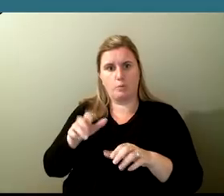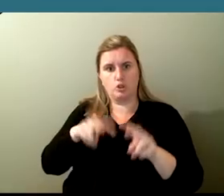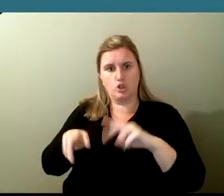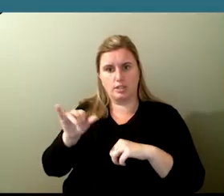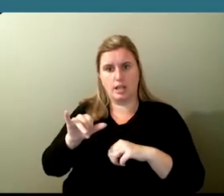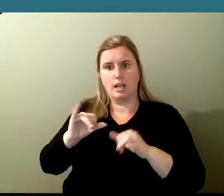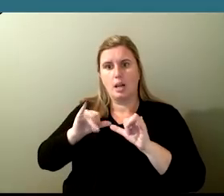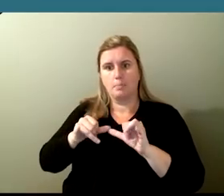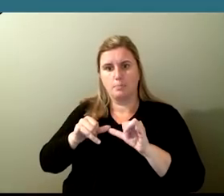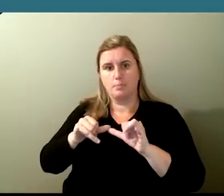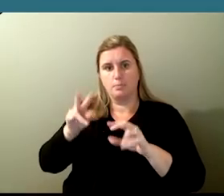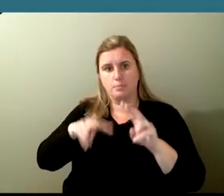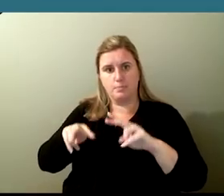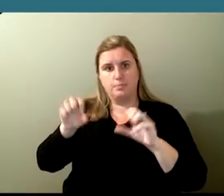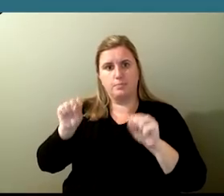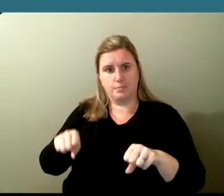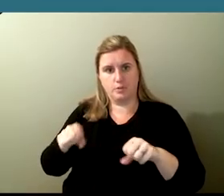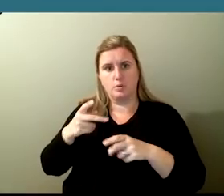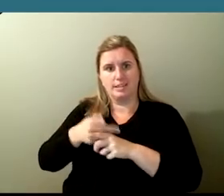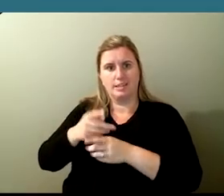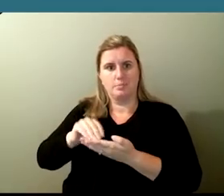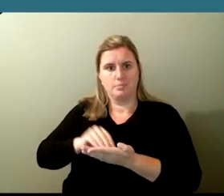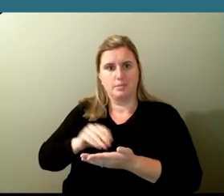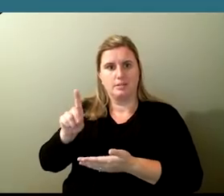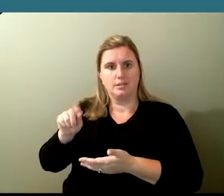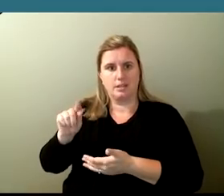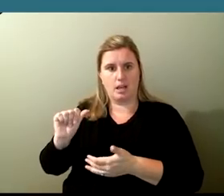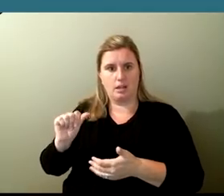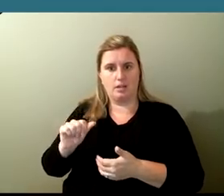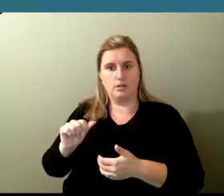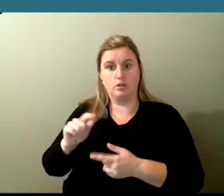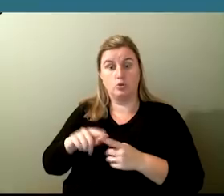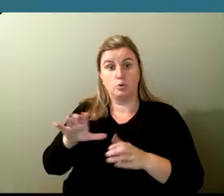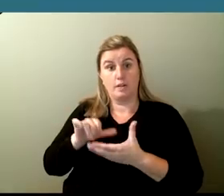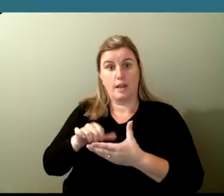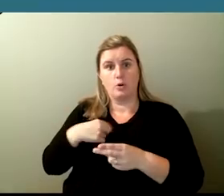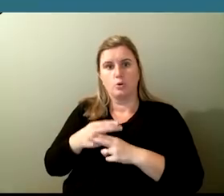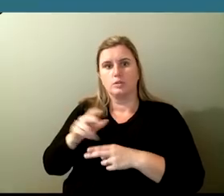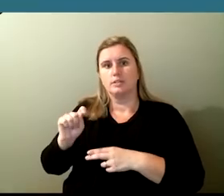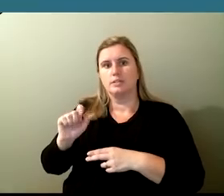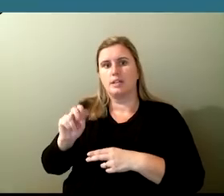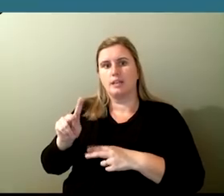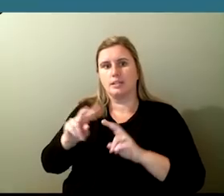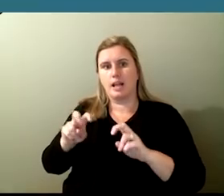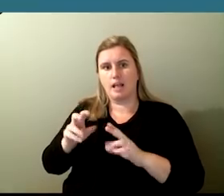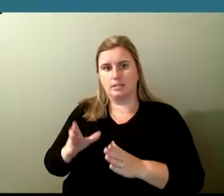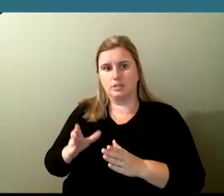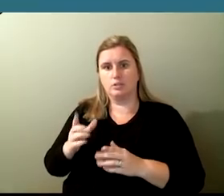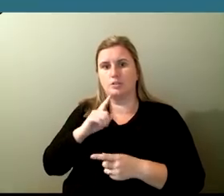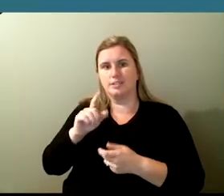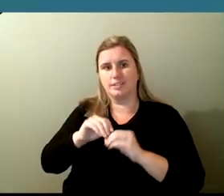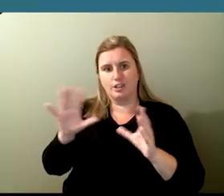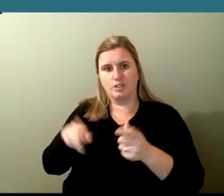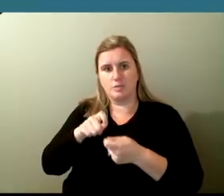and measurable terms, so we can actually keep data on it. You know, in order to do that, we can use a task analysis, which clearly specifies